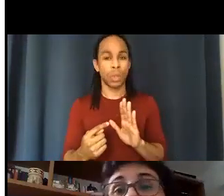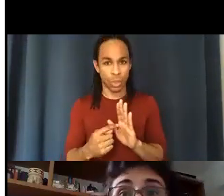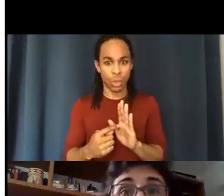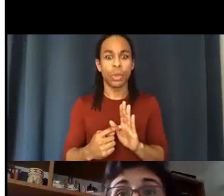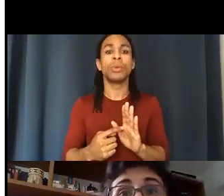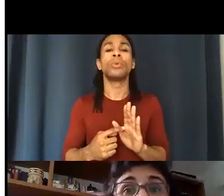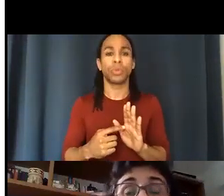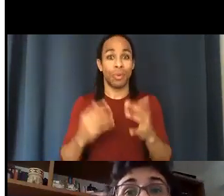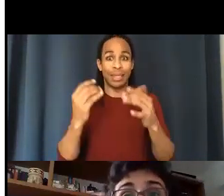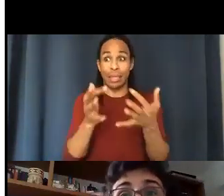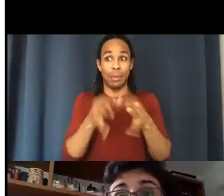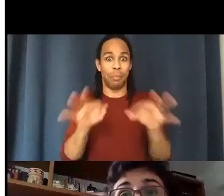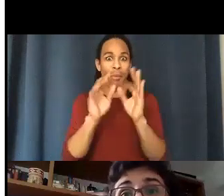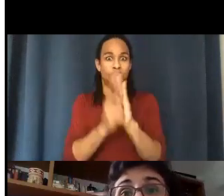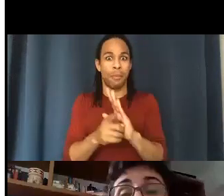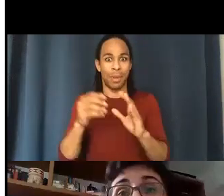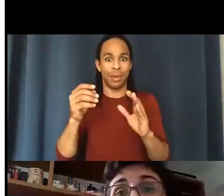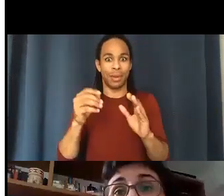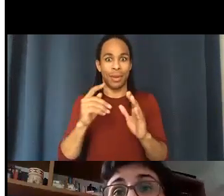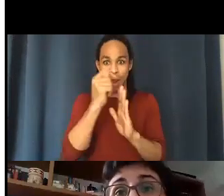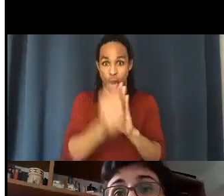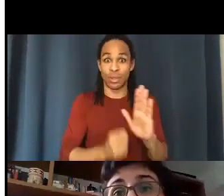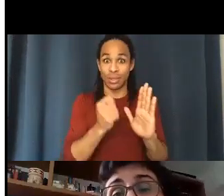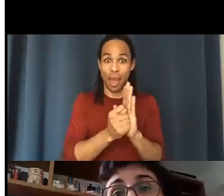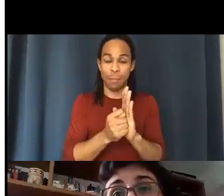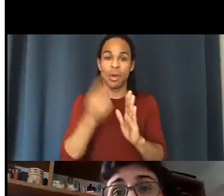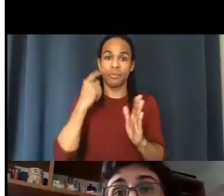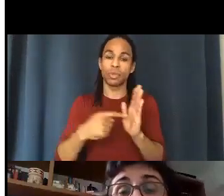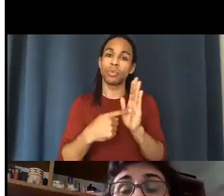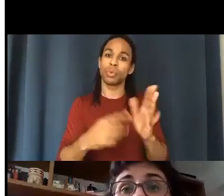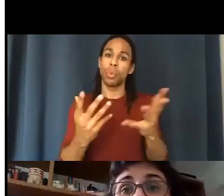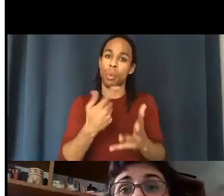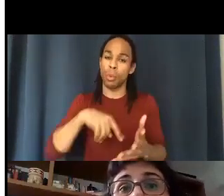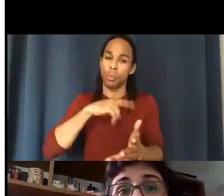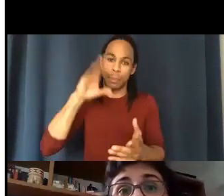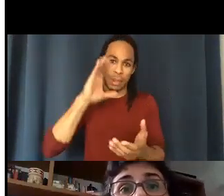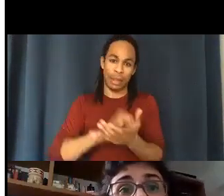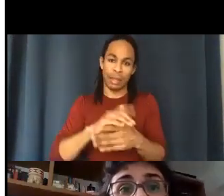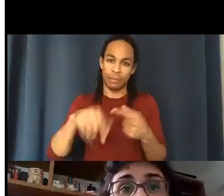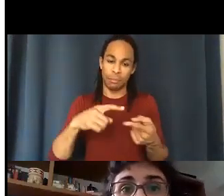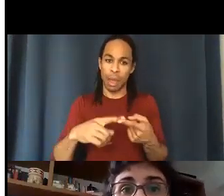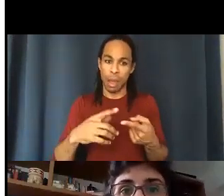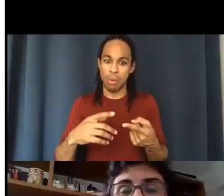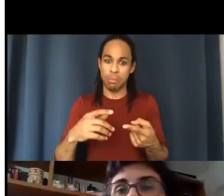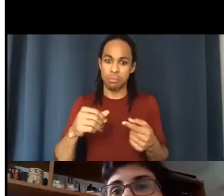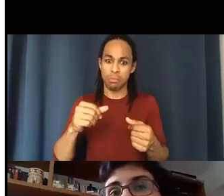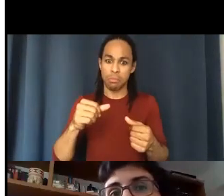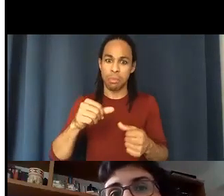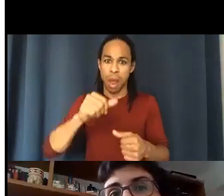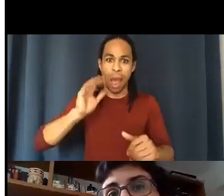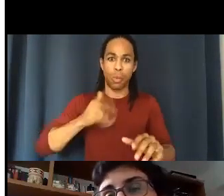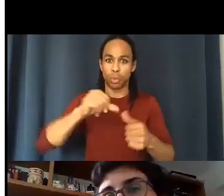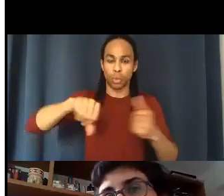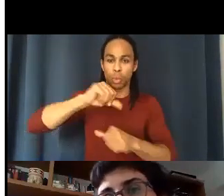social science and social medicine for thinking and implementing measures for COVID pandemic.